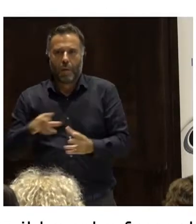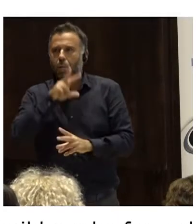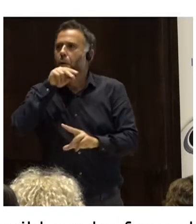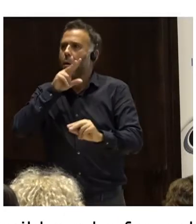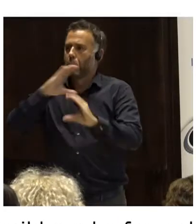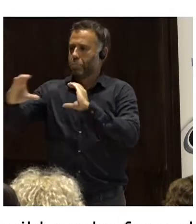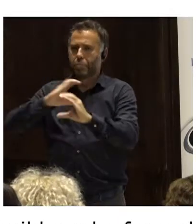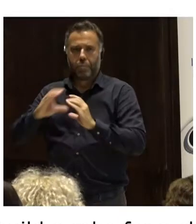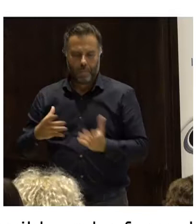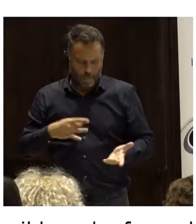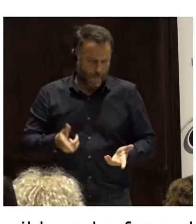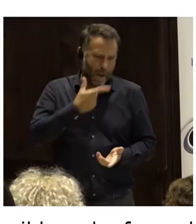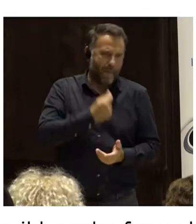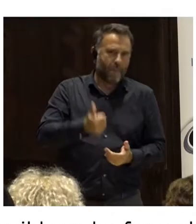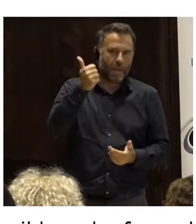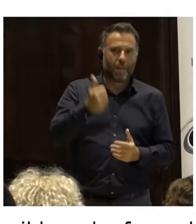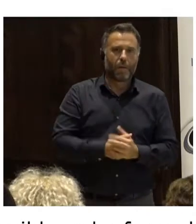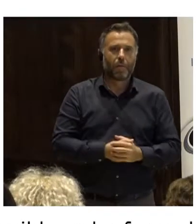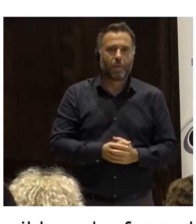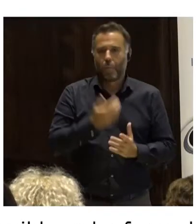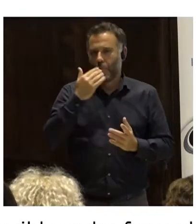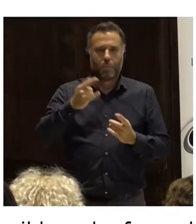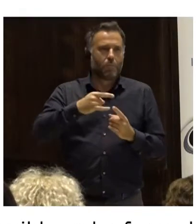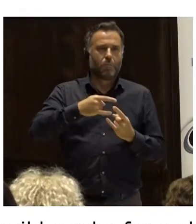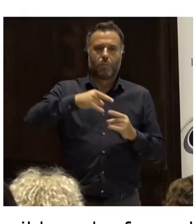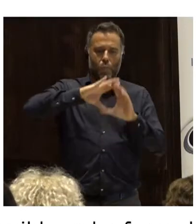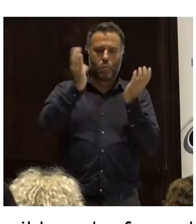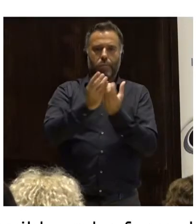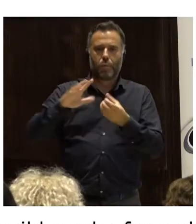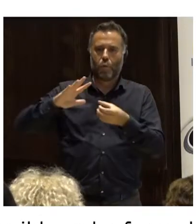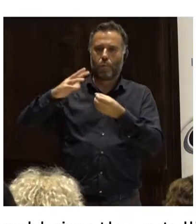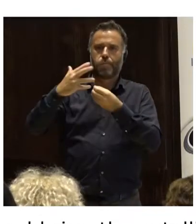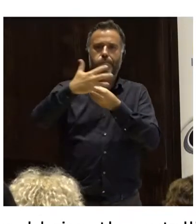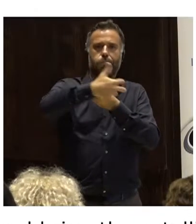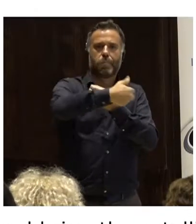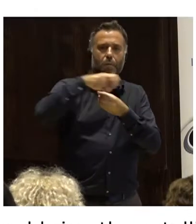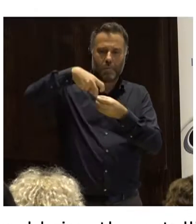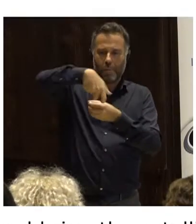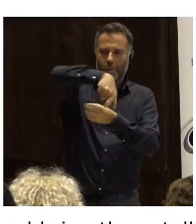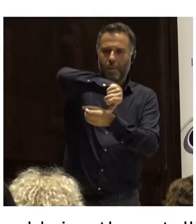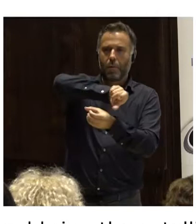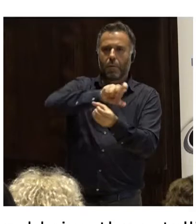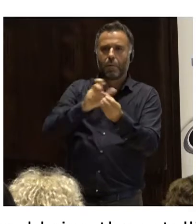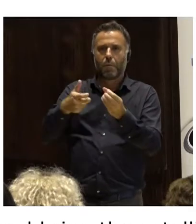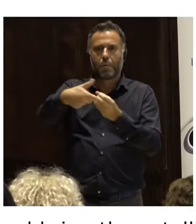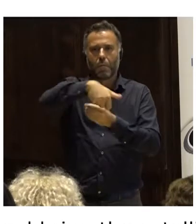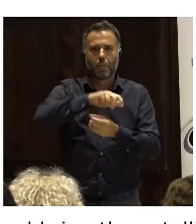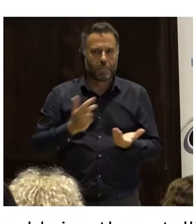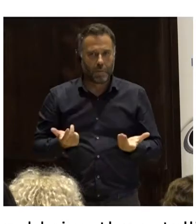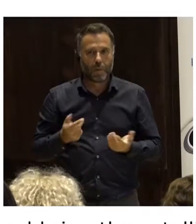dealing only with machines. Okay, so it's really important, this area